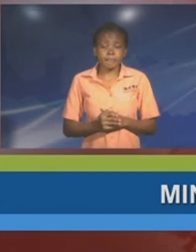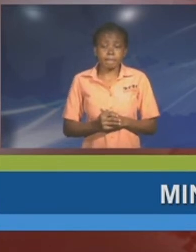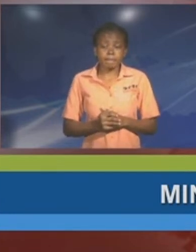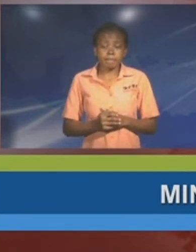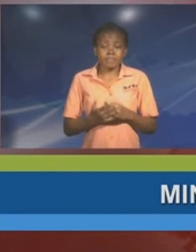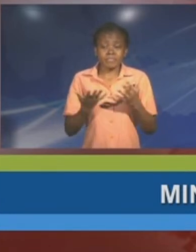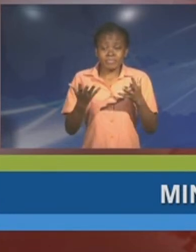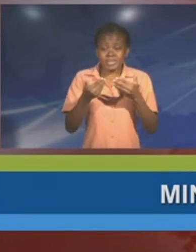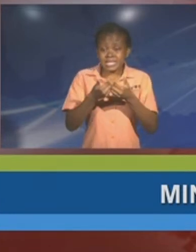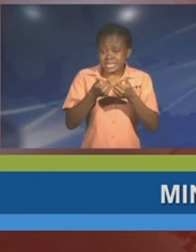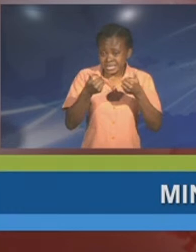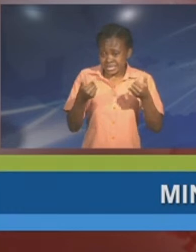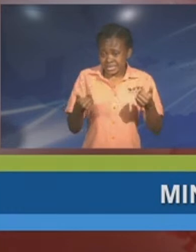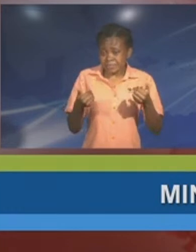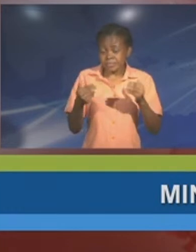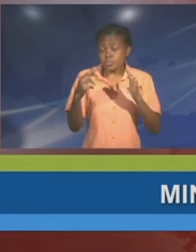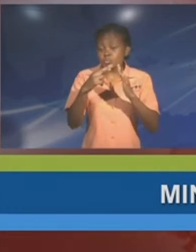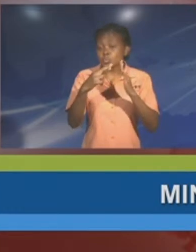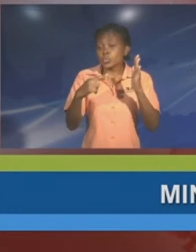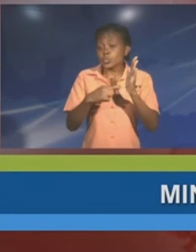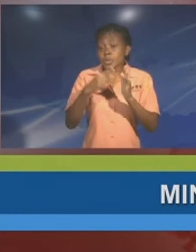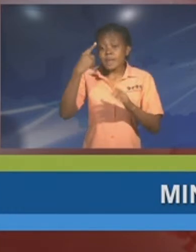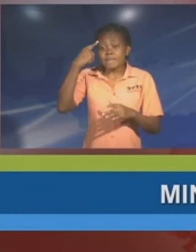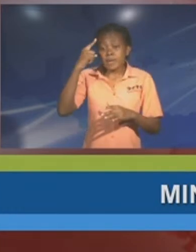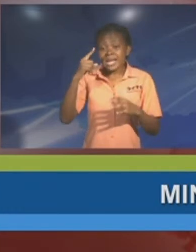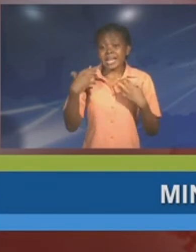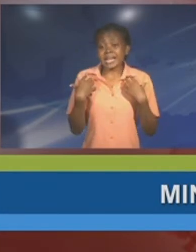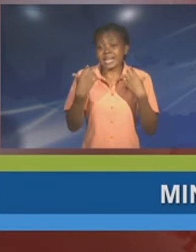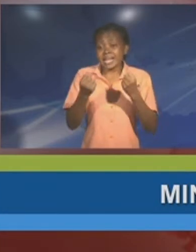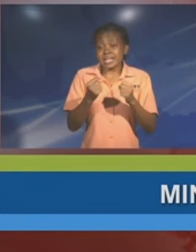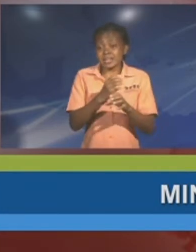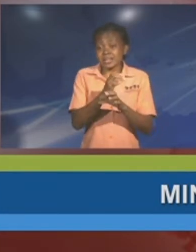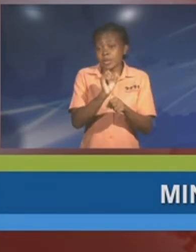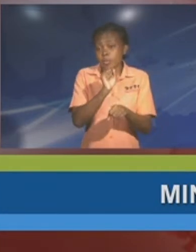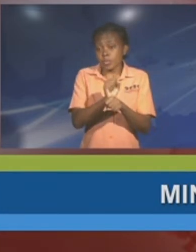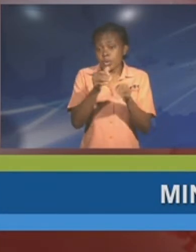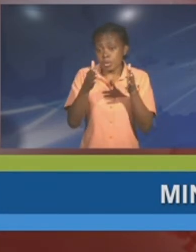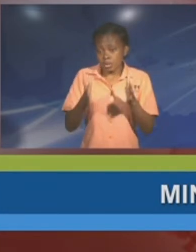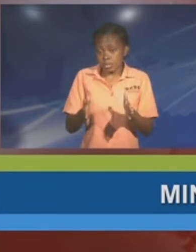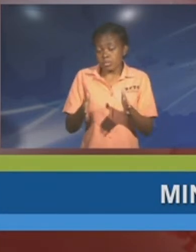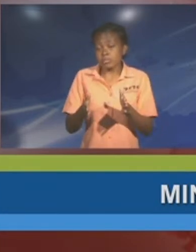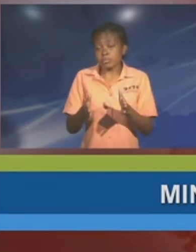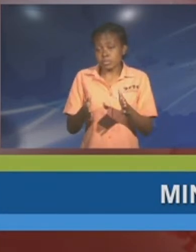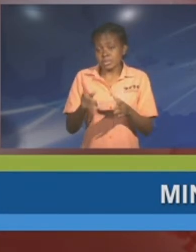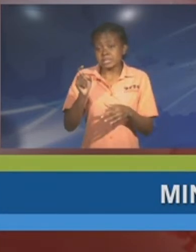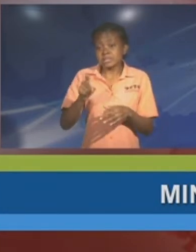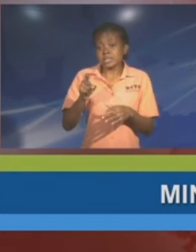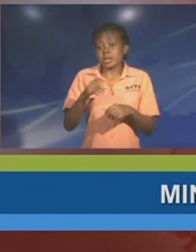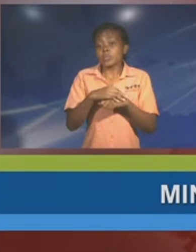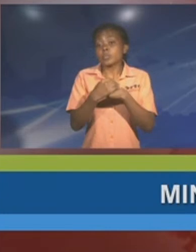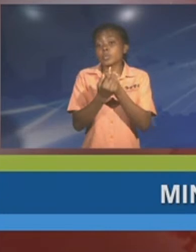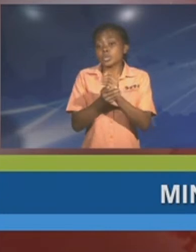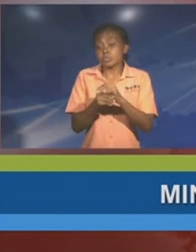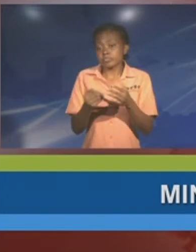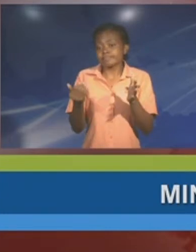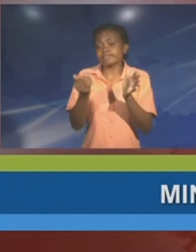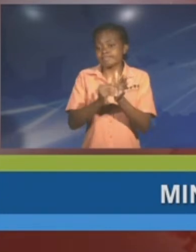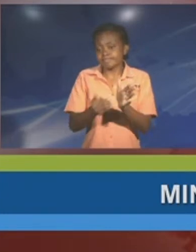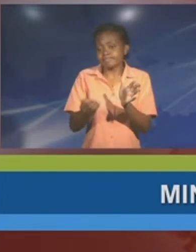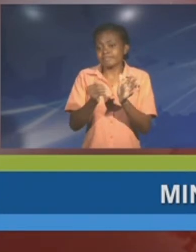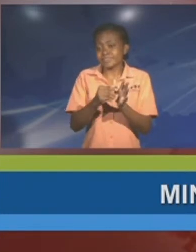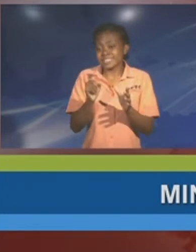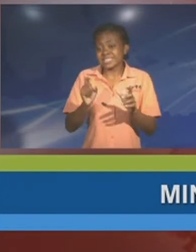for healthcare workers. Next slide. So, of course, washing your hands as frequently as possible, or using